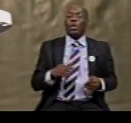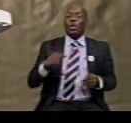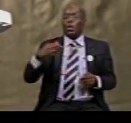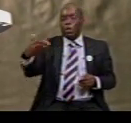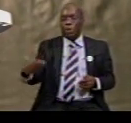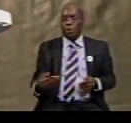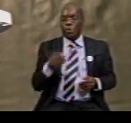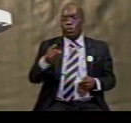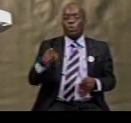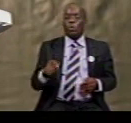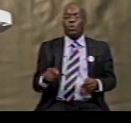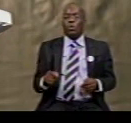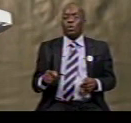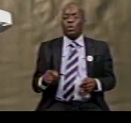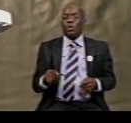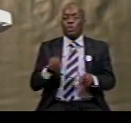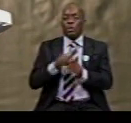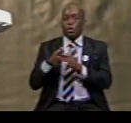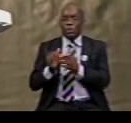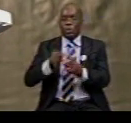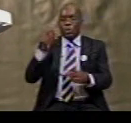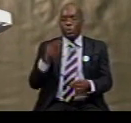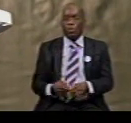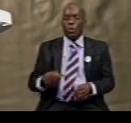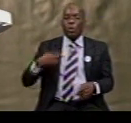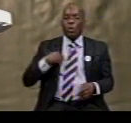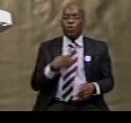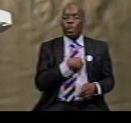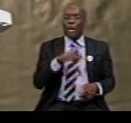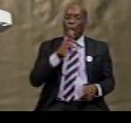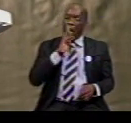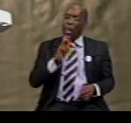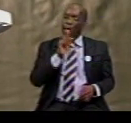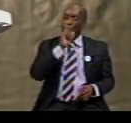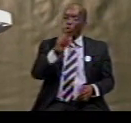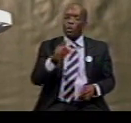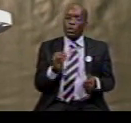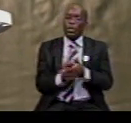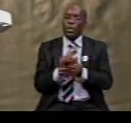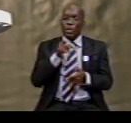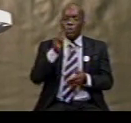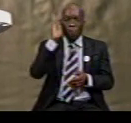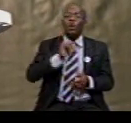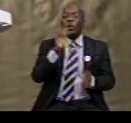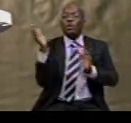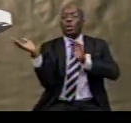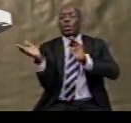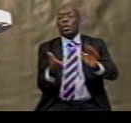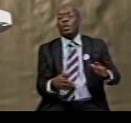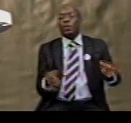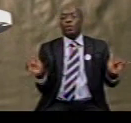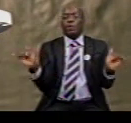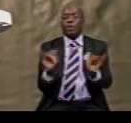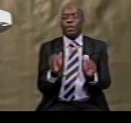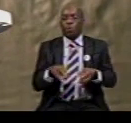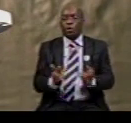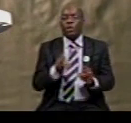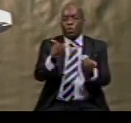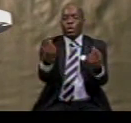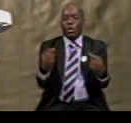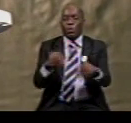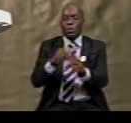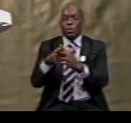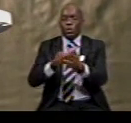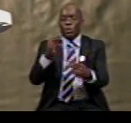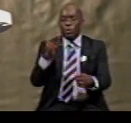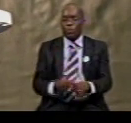name. We are sure that you will not leave this place the same way you came in Jesus' name.